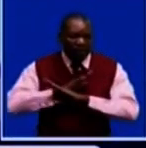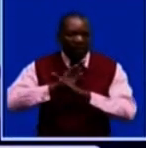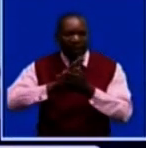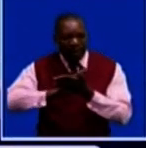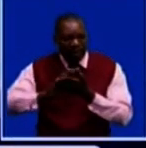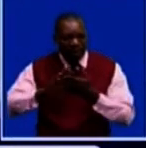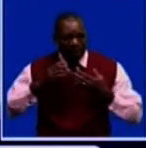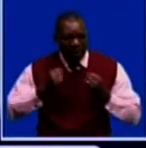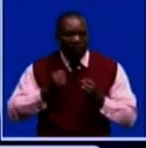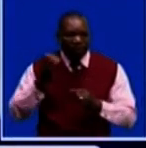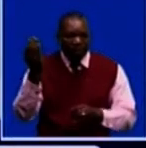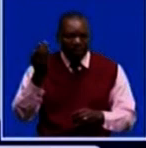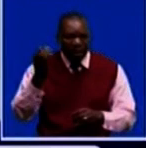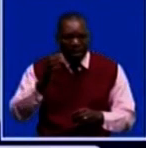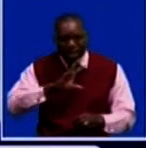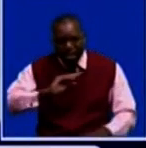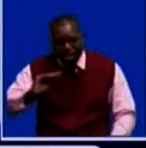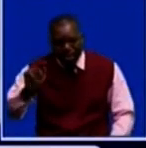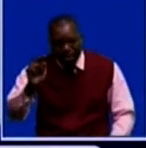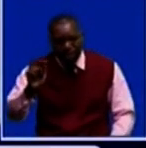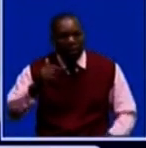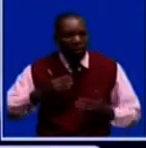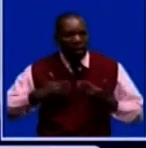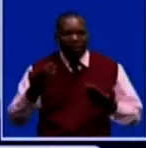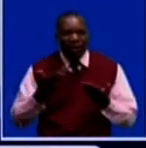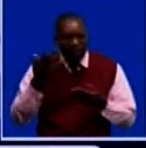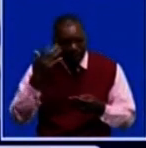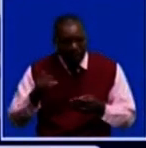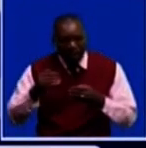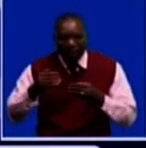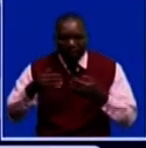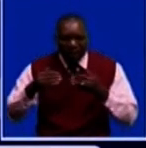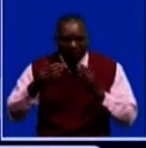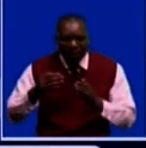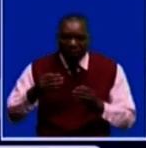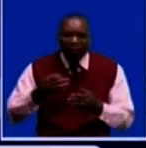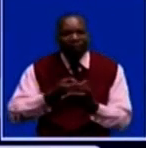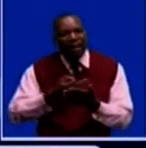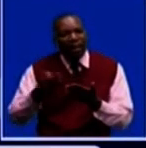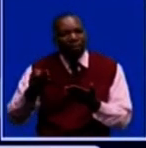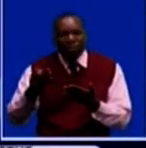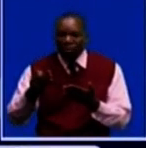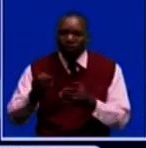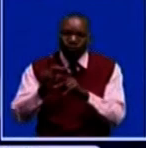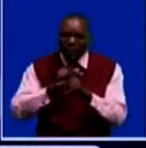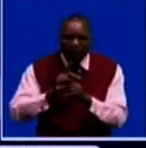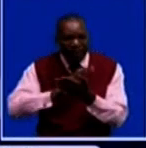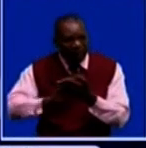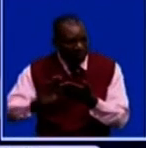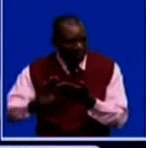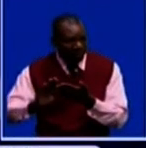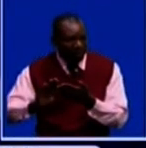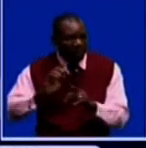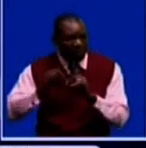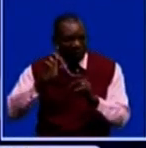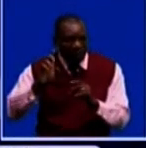and Healthy campaign exercise, said he is saddened that marketeers have failed to keep their trading area clean despite government's call of